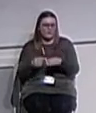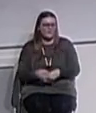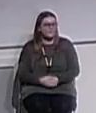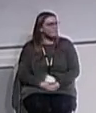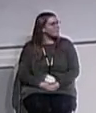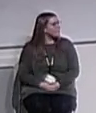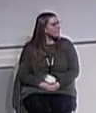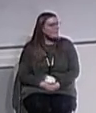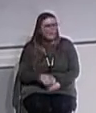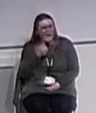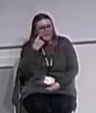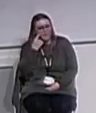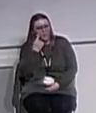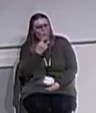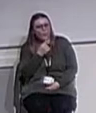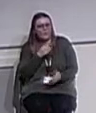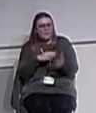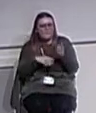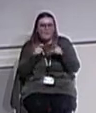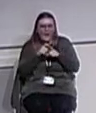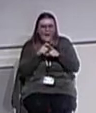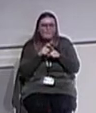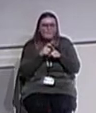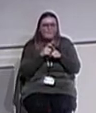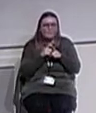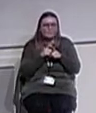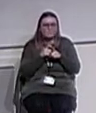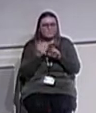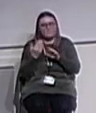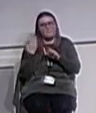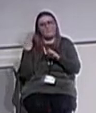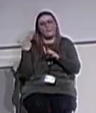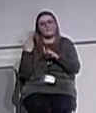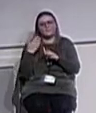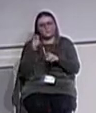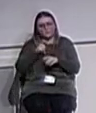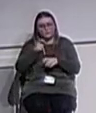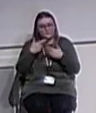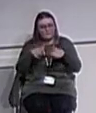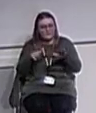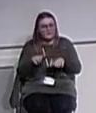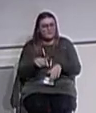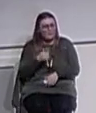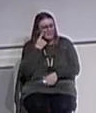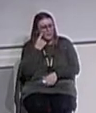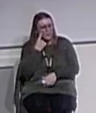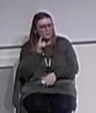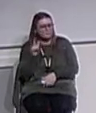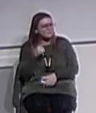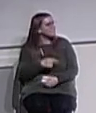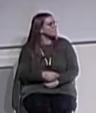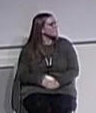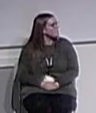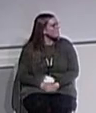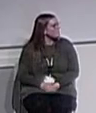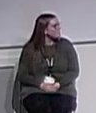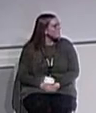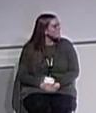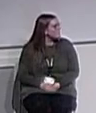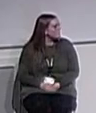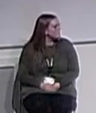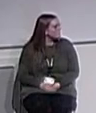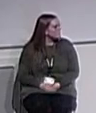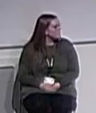of our placement students have gone. And it's a really good way to get experience. You know, because often people will have come into the